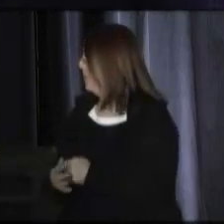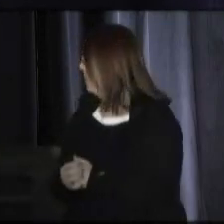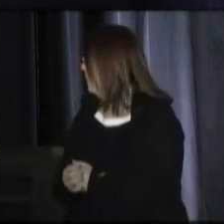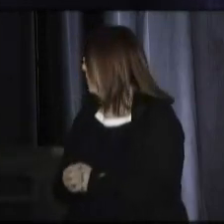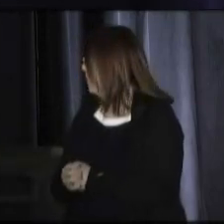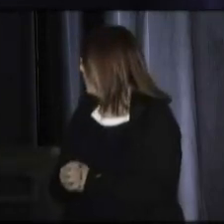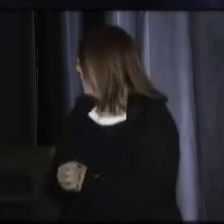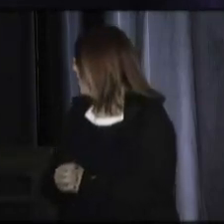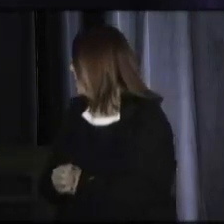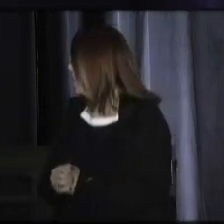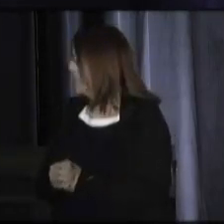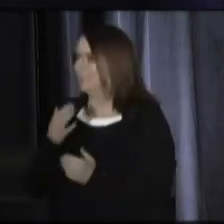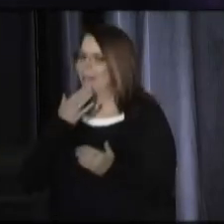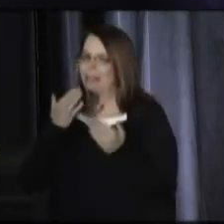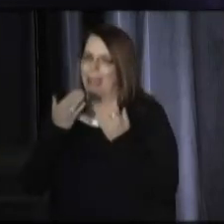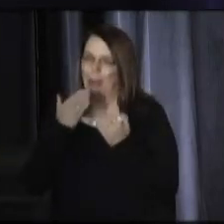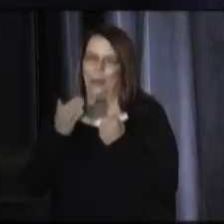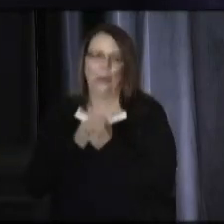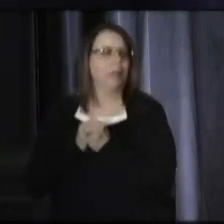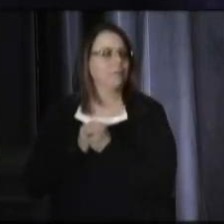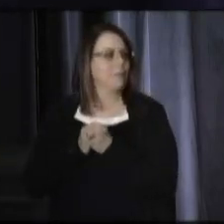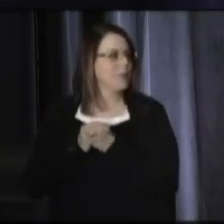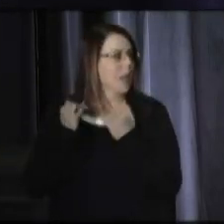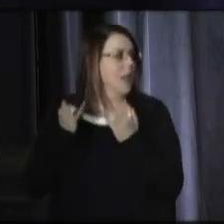Good afternoon, everybody.